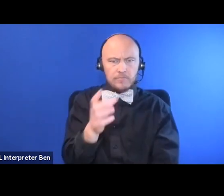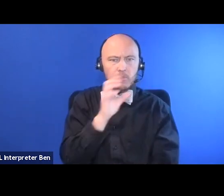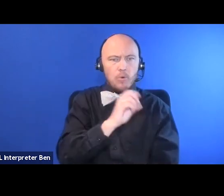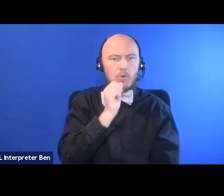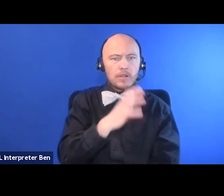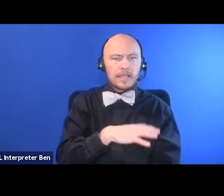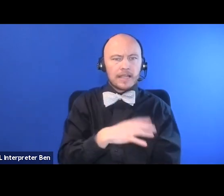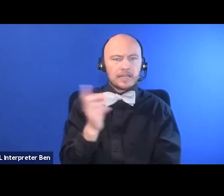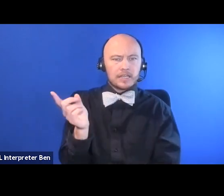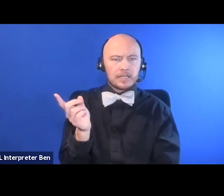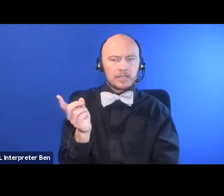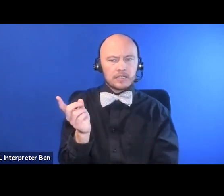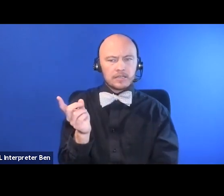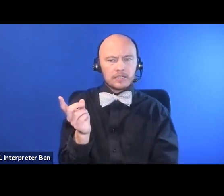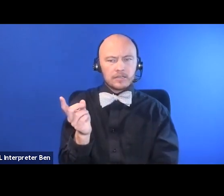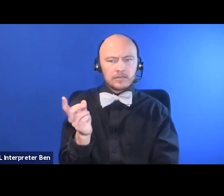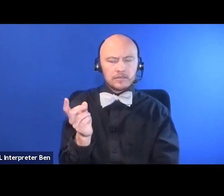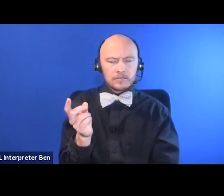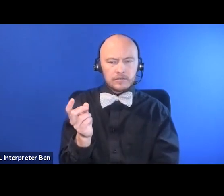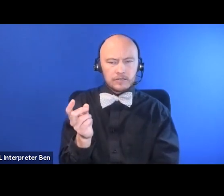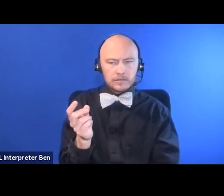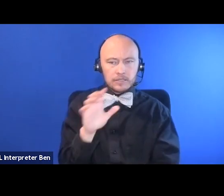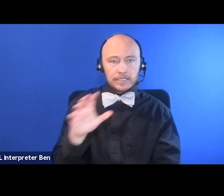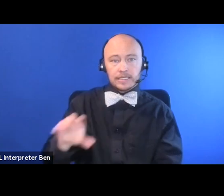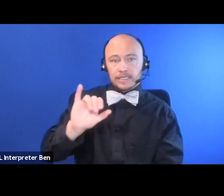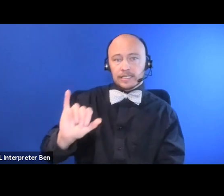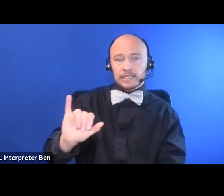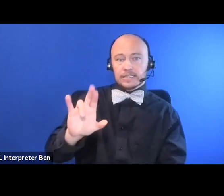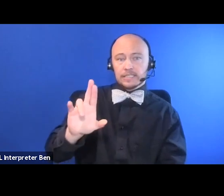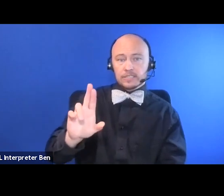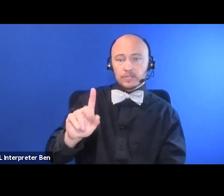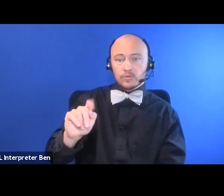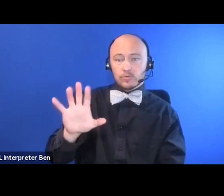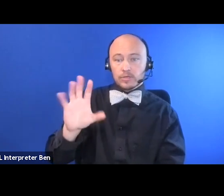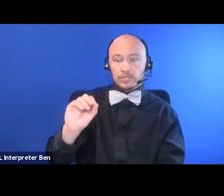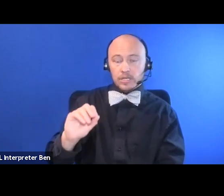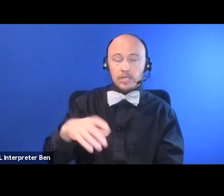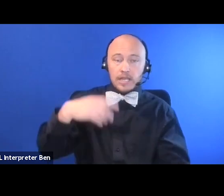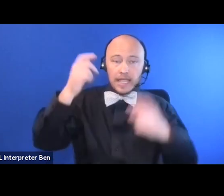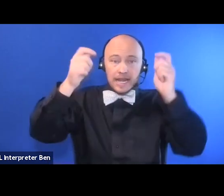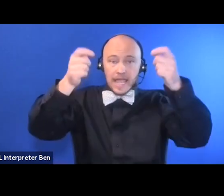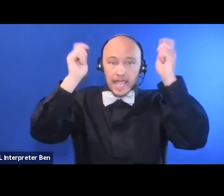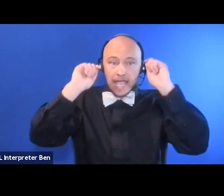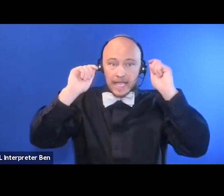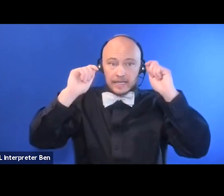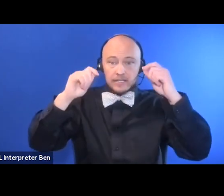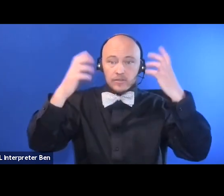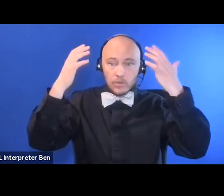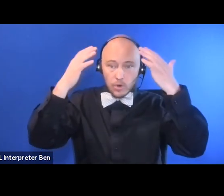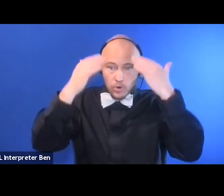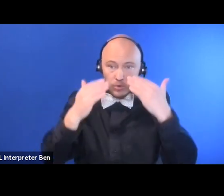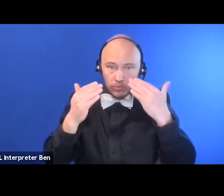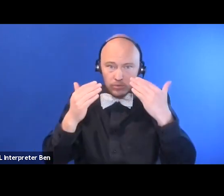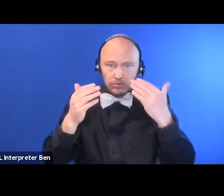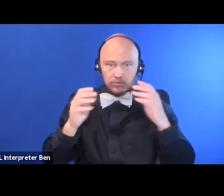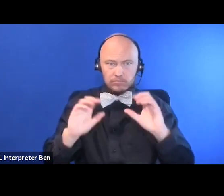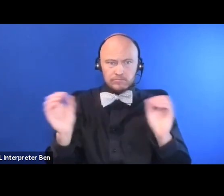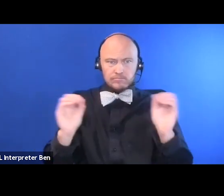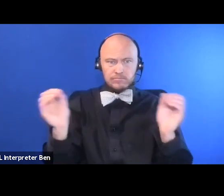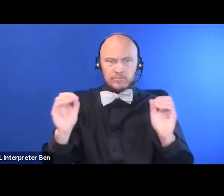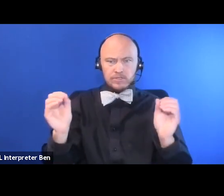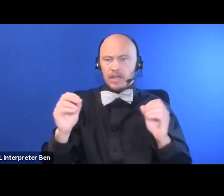woman. In his yukata and straw hat worn low, none of the